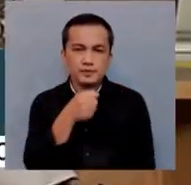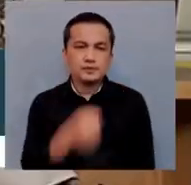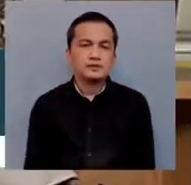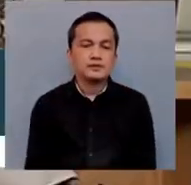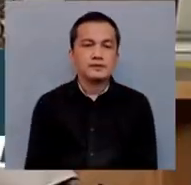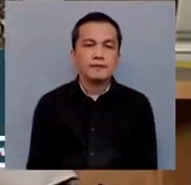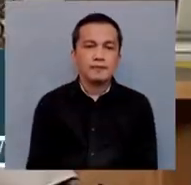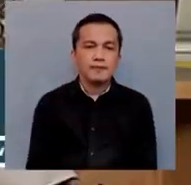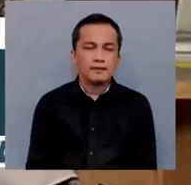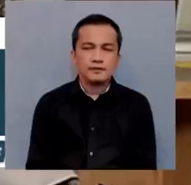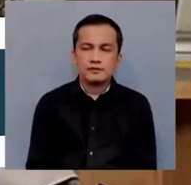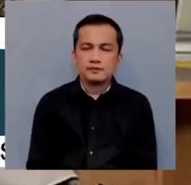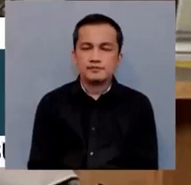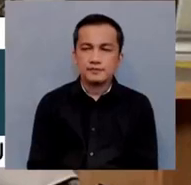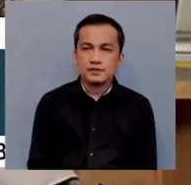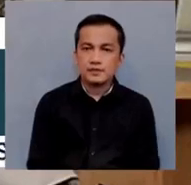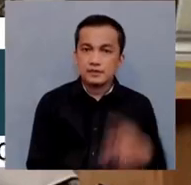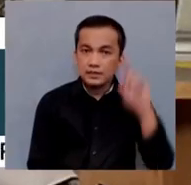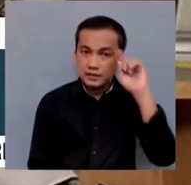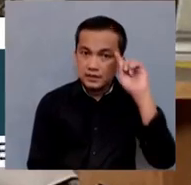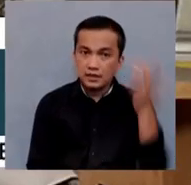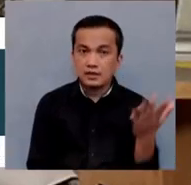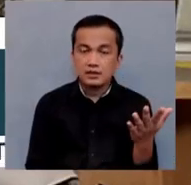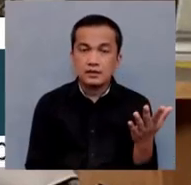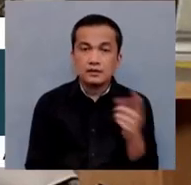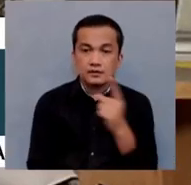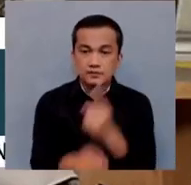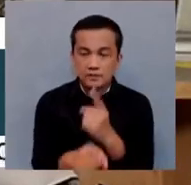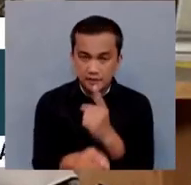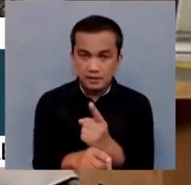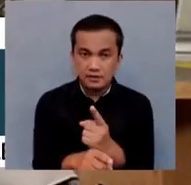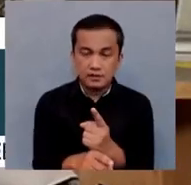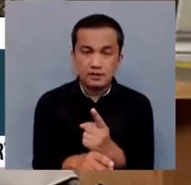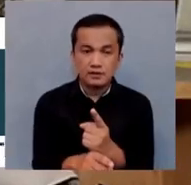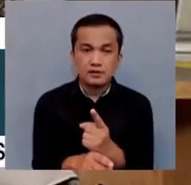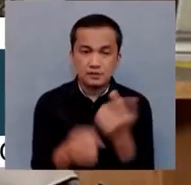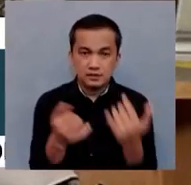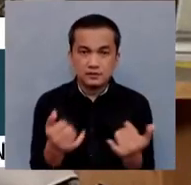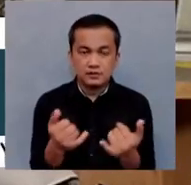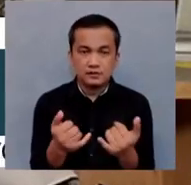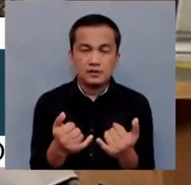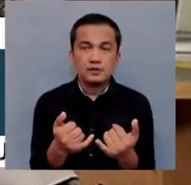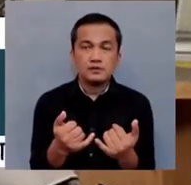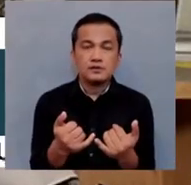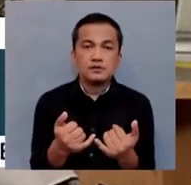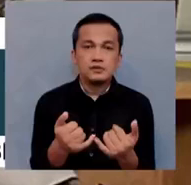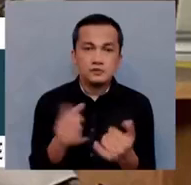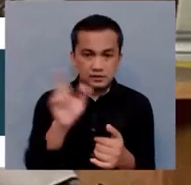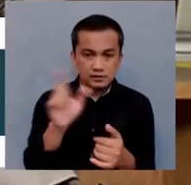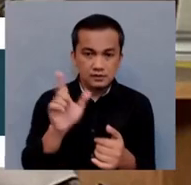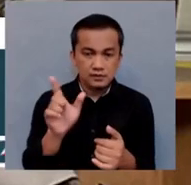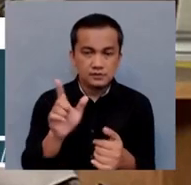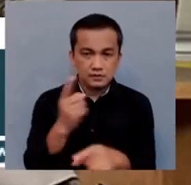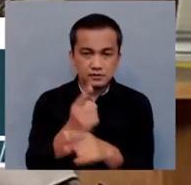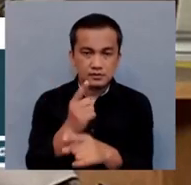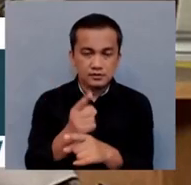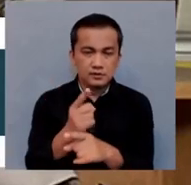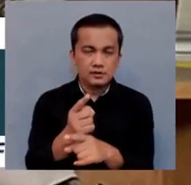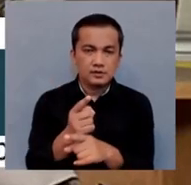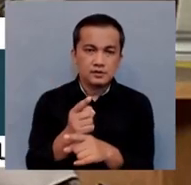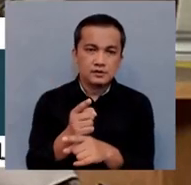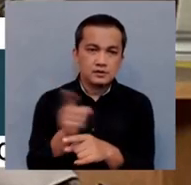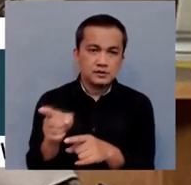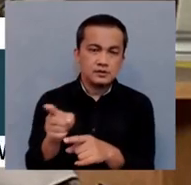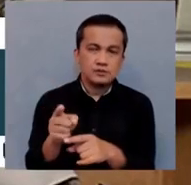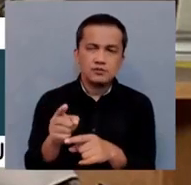Hindi pa rin natin po alam kung tama na nga po ngayon ang panahon na nararapat para ma-include sila, ano yung